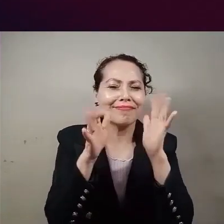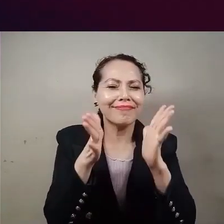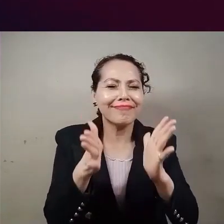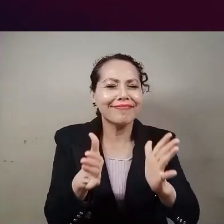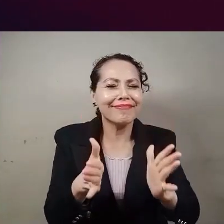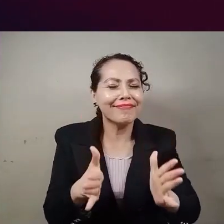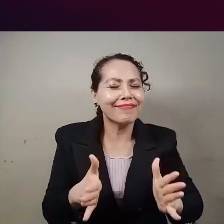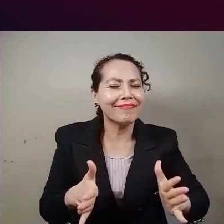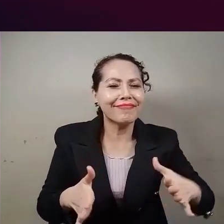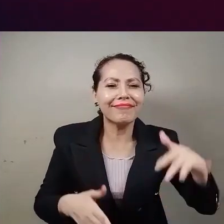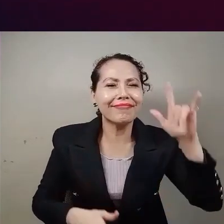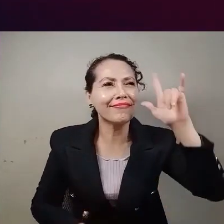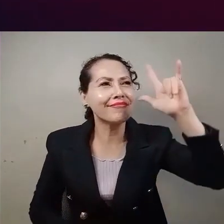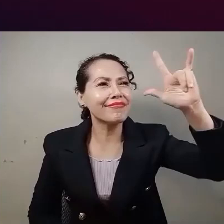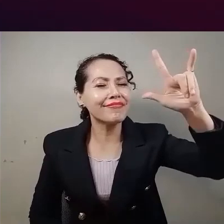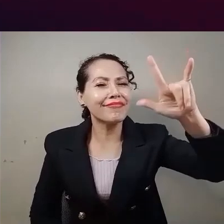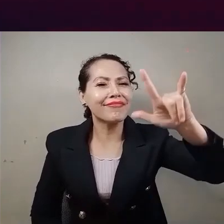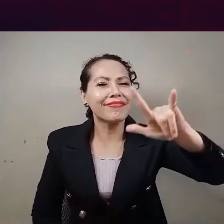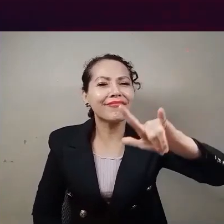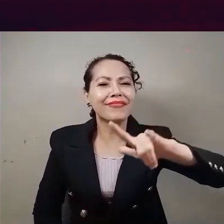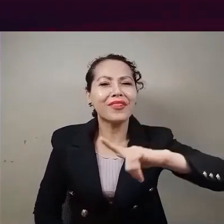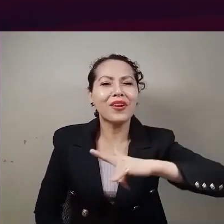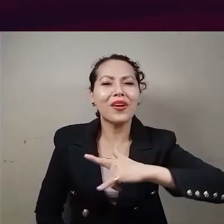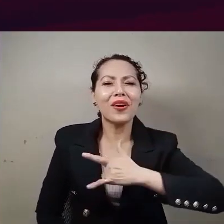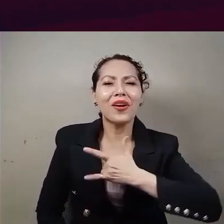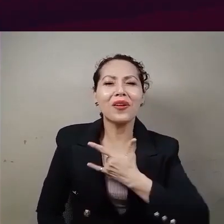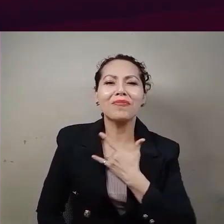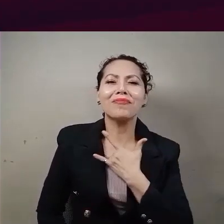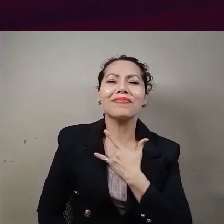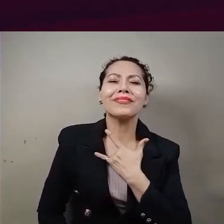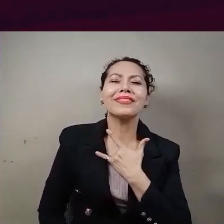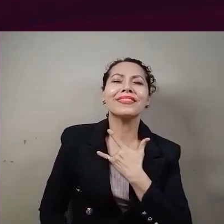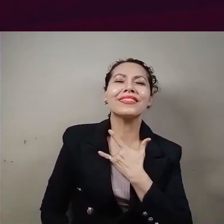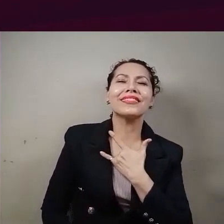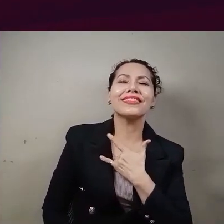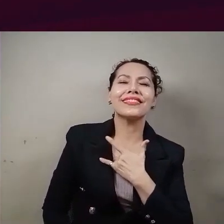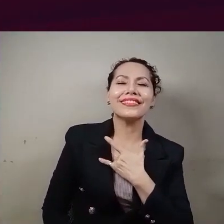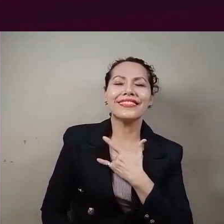my Savior's love for me.